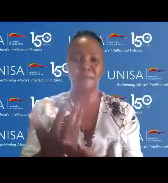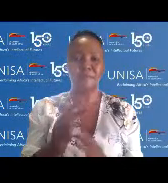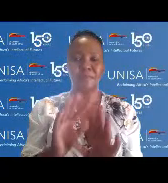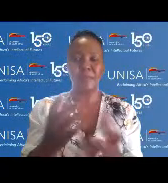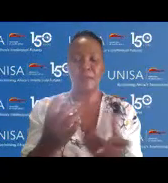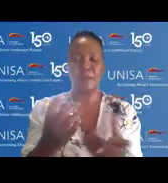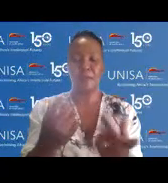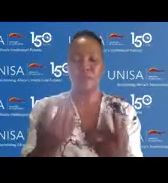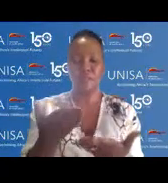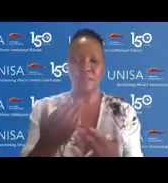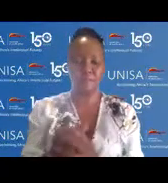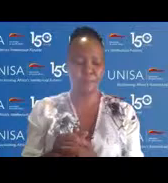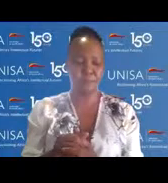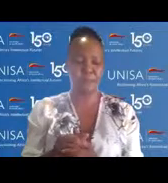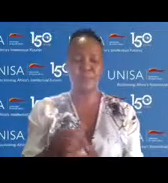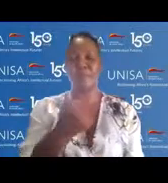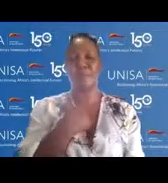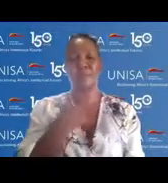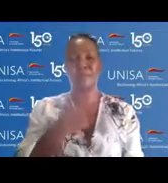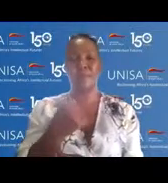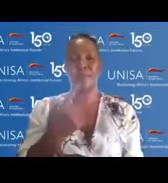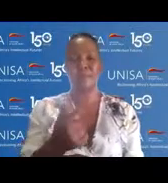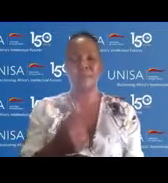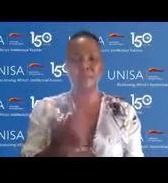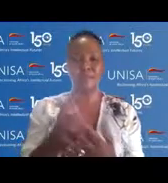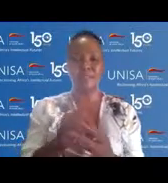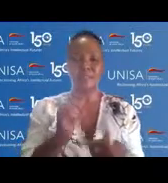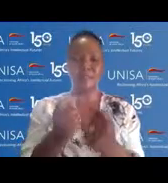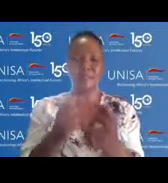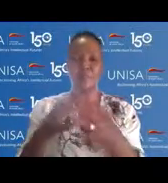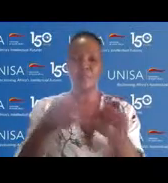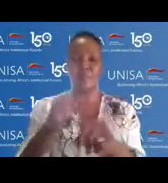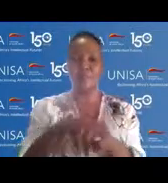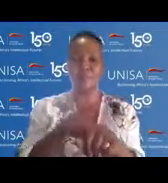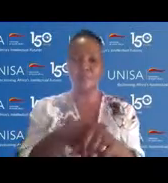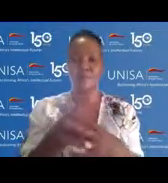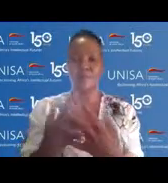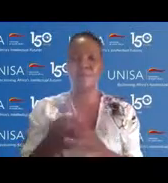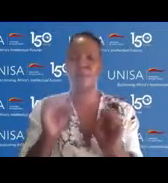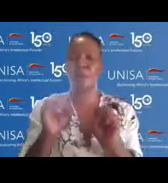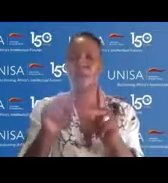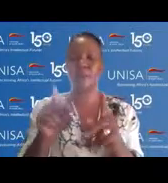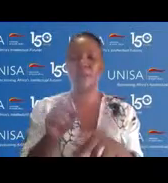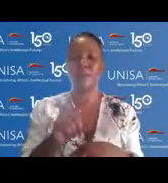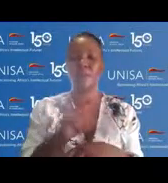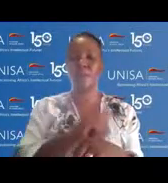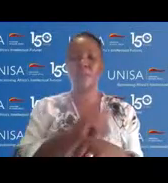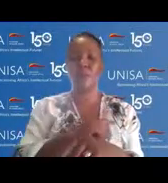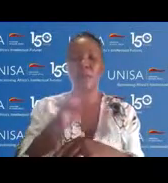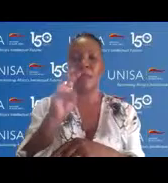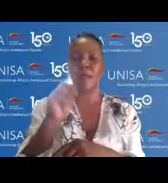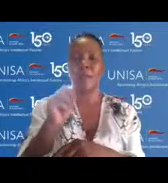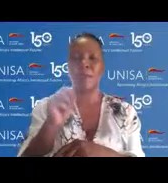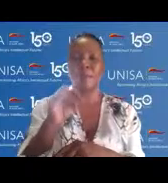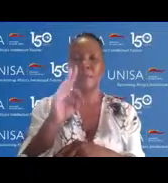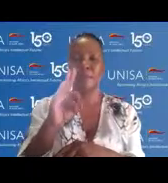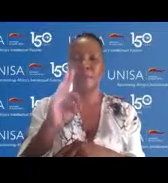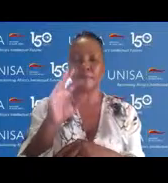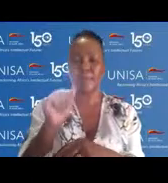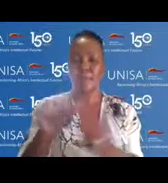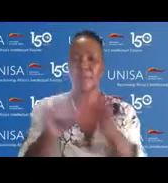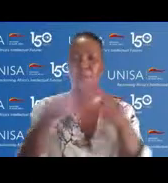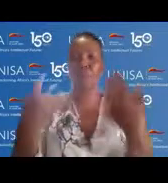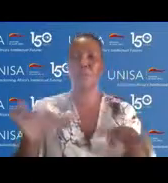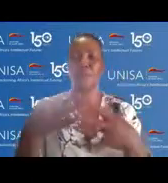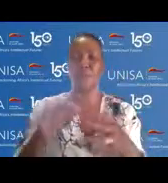Okay, lucky this code changes all the time. Okay, you can see why the MFA is so important. Hey guys, there you've just got another example